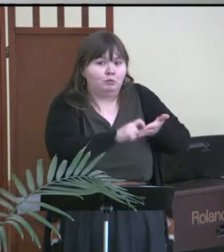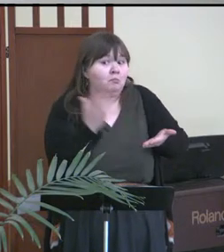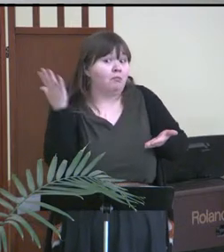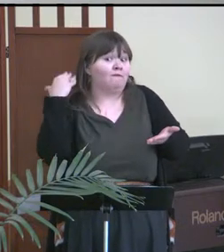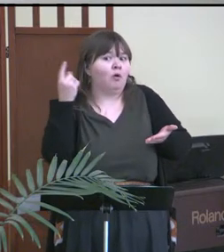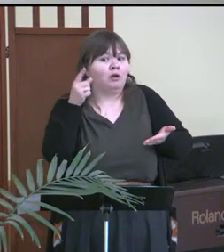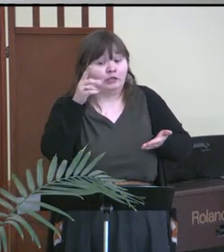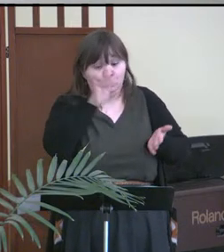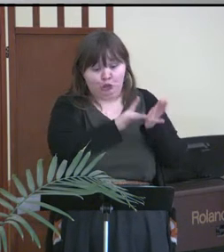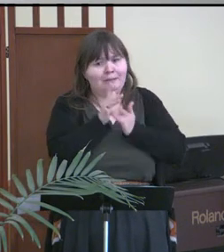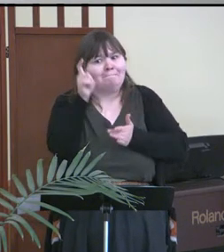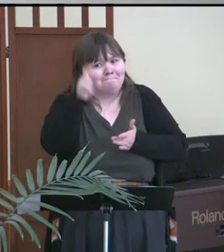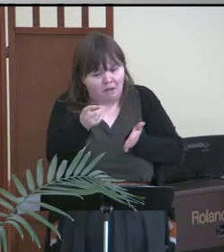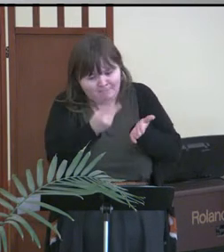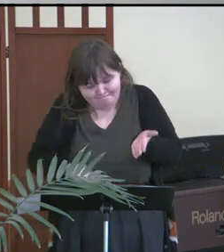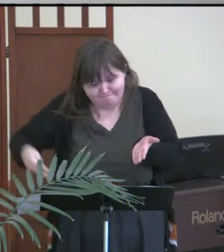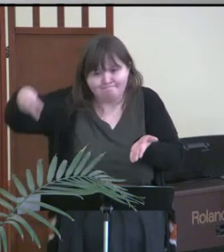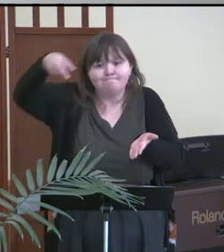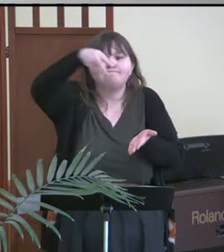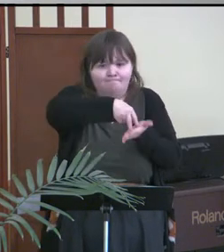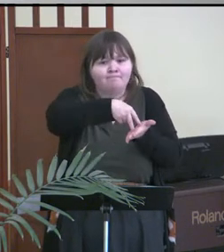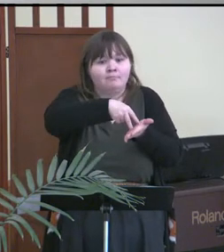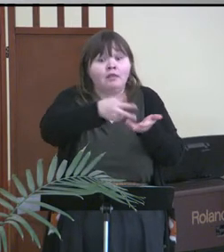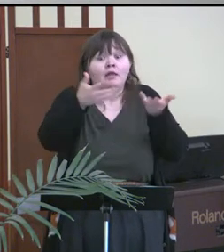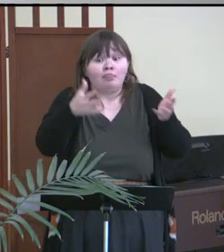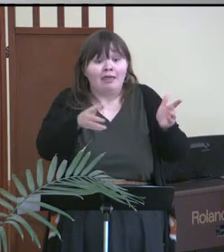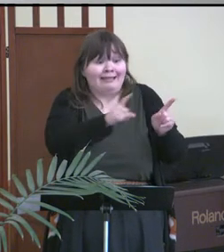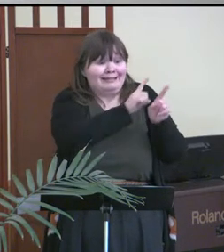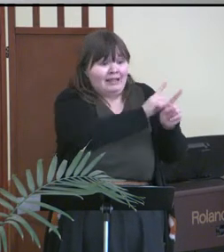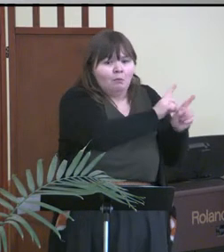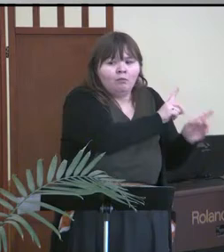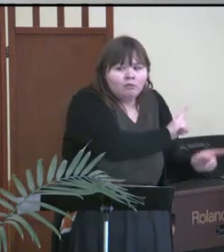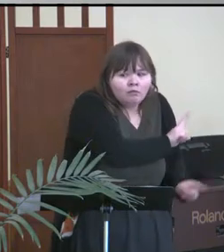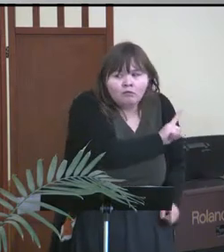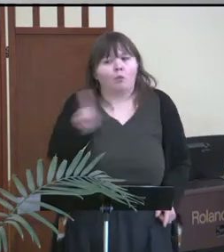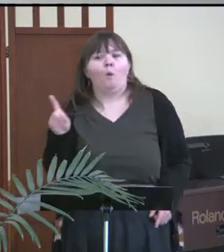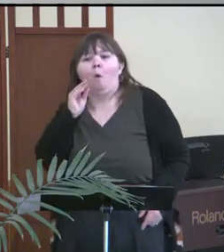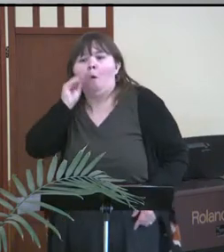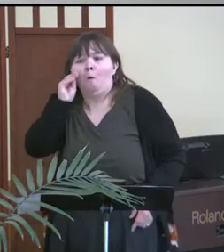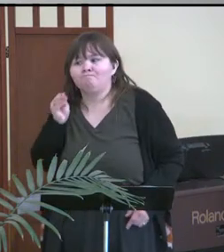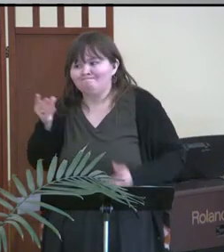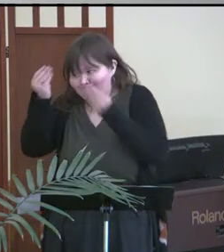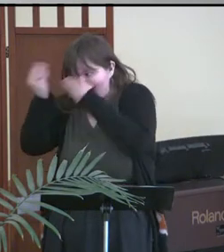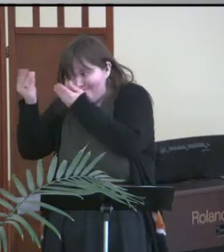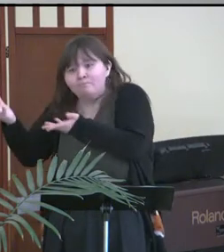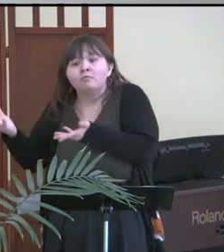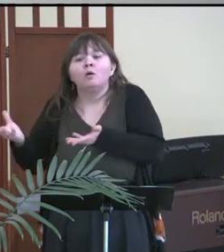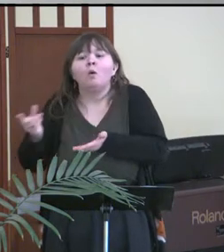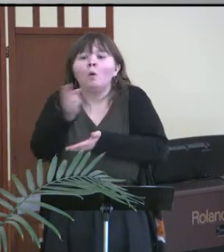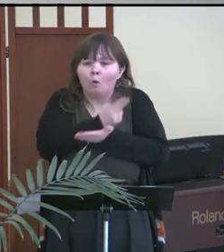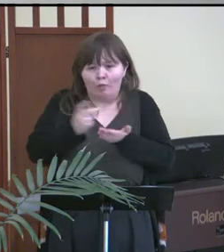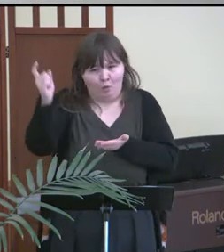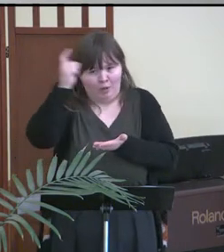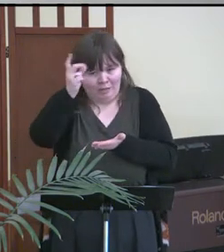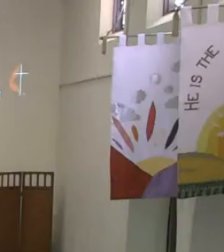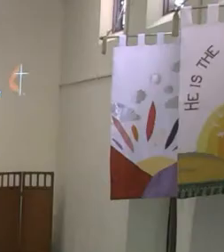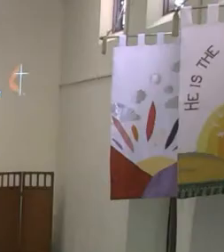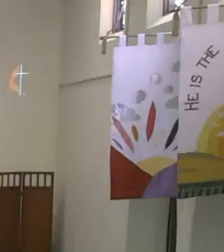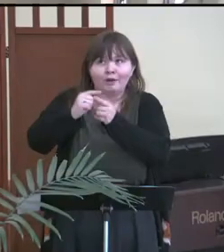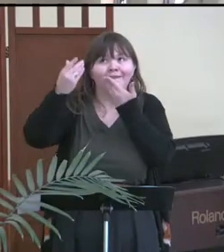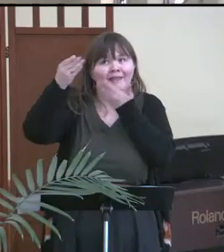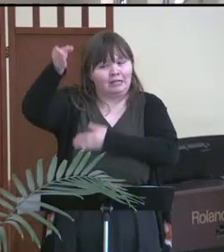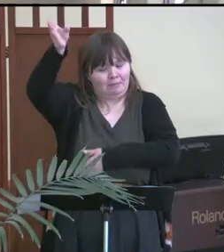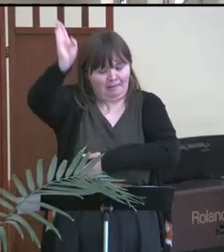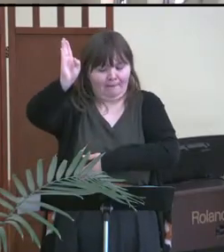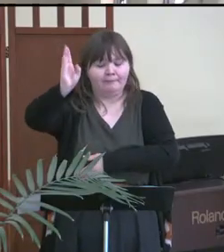must rise from the dead. Then the disciples returned to their homes. Holy wisdom, holy word. Thanks be